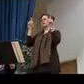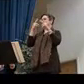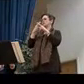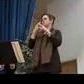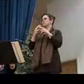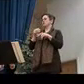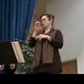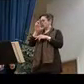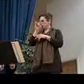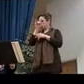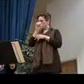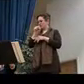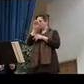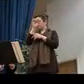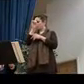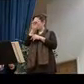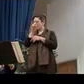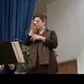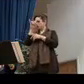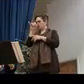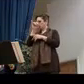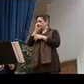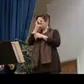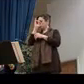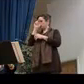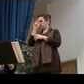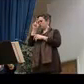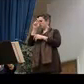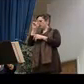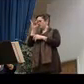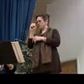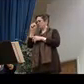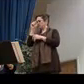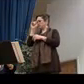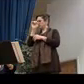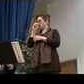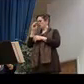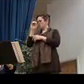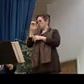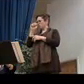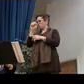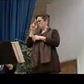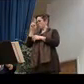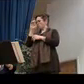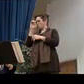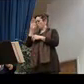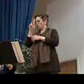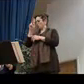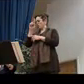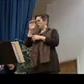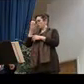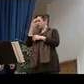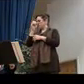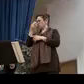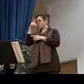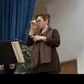Keel, Tom Oakford, Christopher Peck, Mark Plant, and Valerie